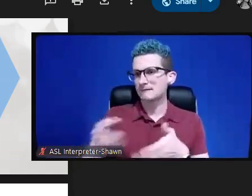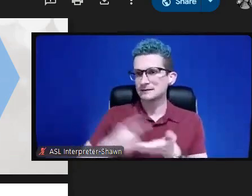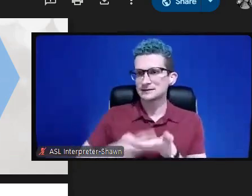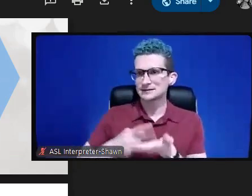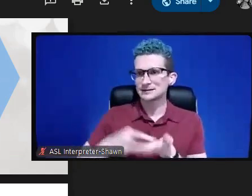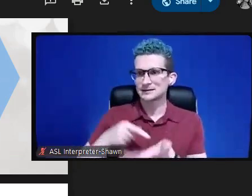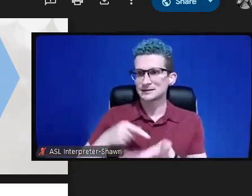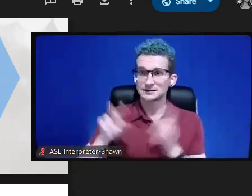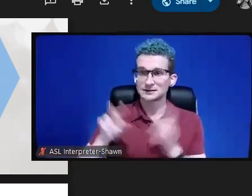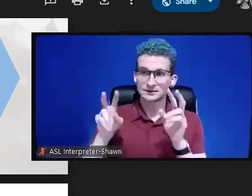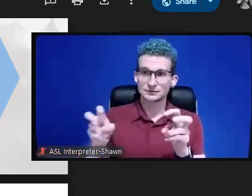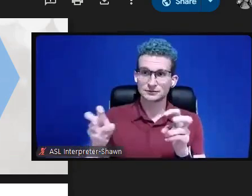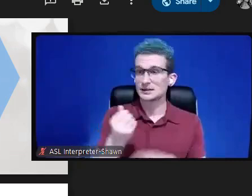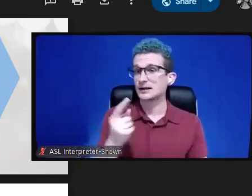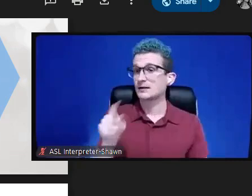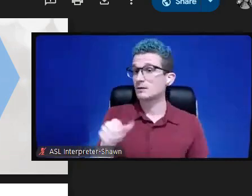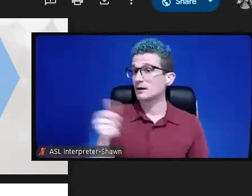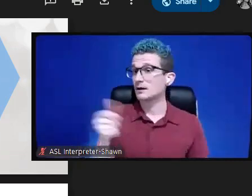forward?